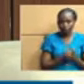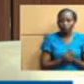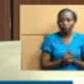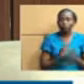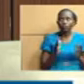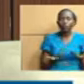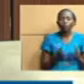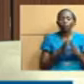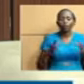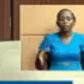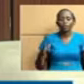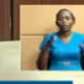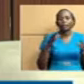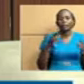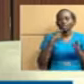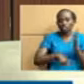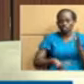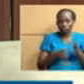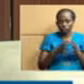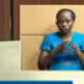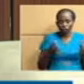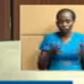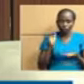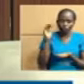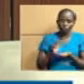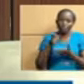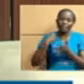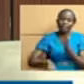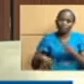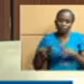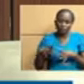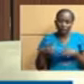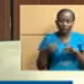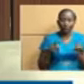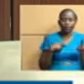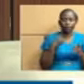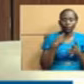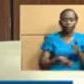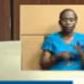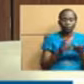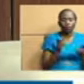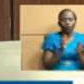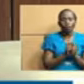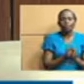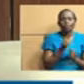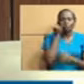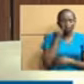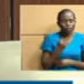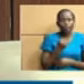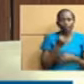by broadening the tax base, reducing tax exemptions and tax evasion rates with a very strict